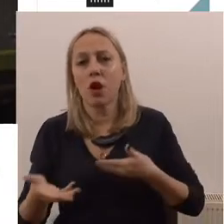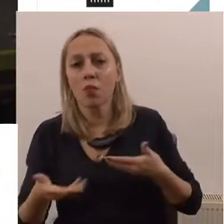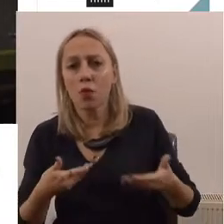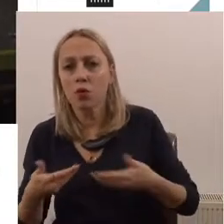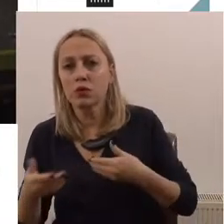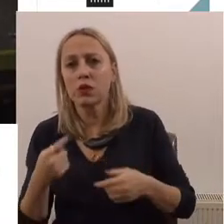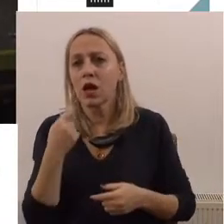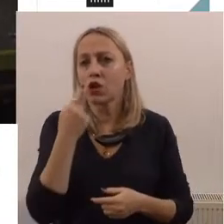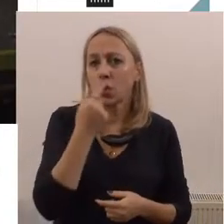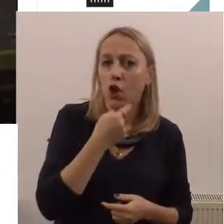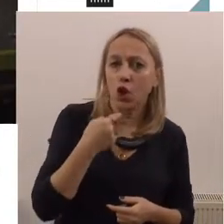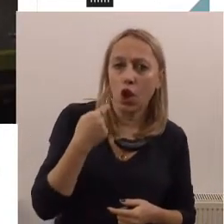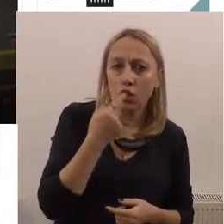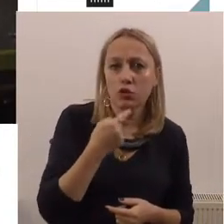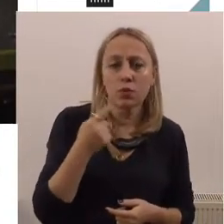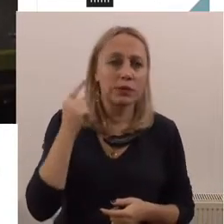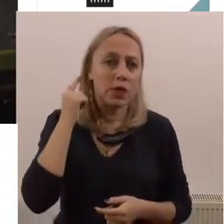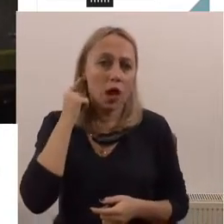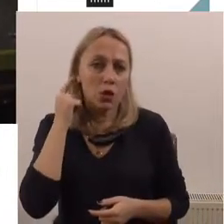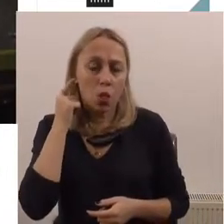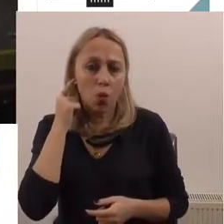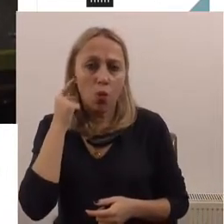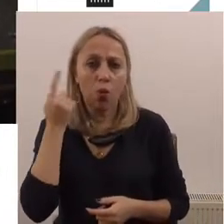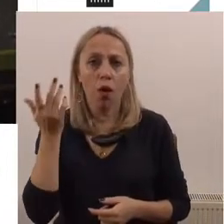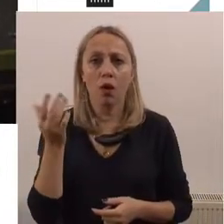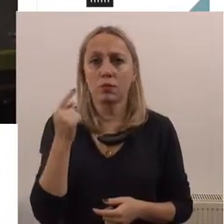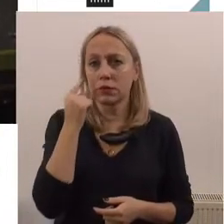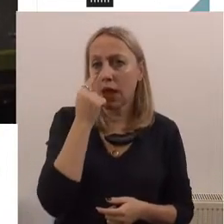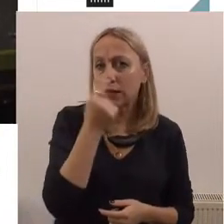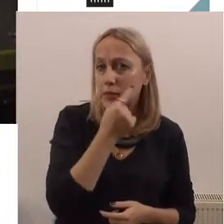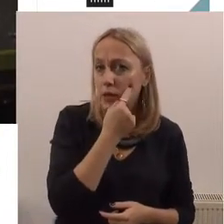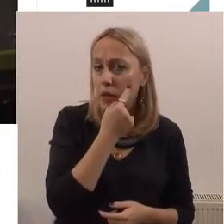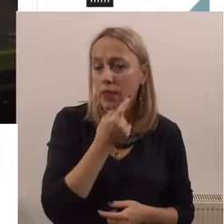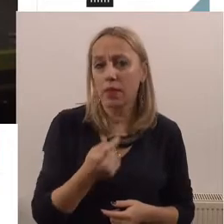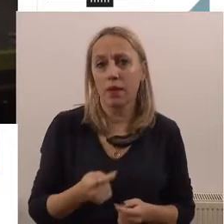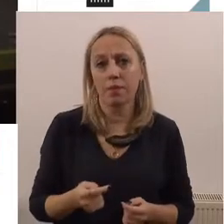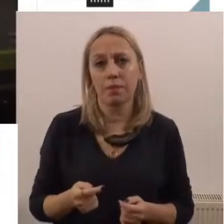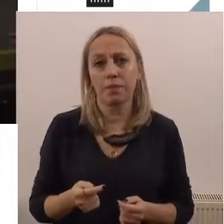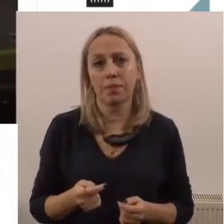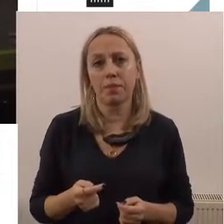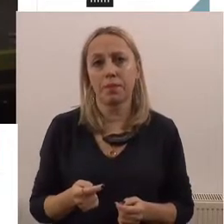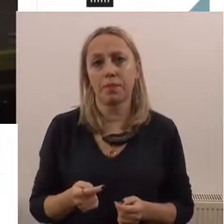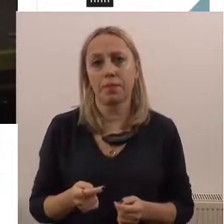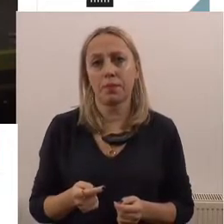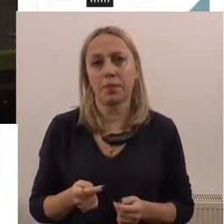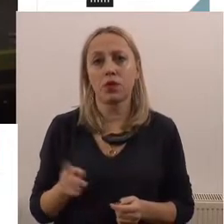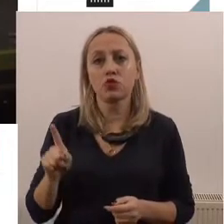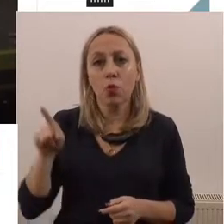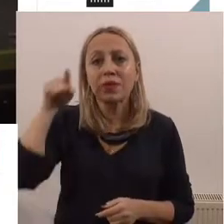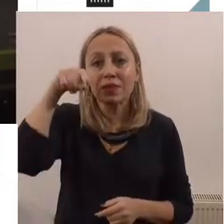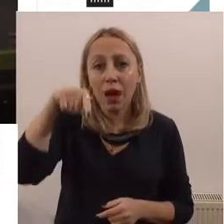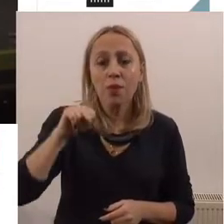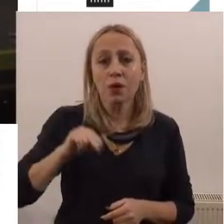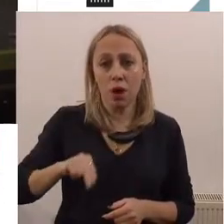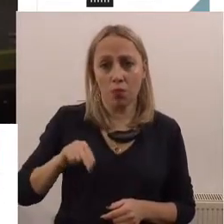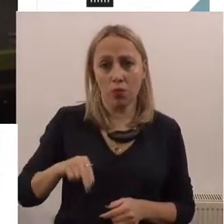that may have issues with movement, communications, eyesight, hearing.